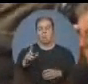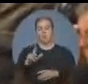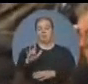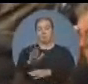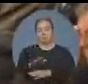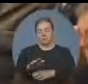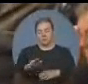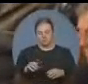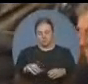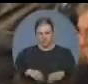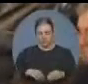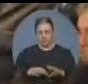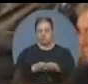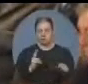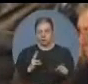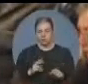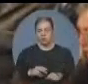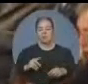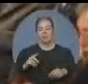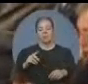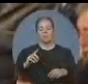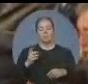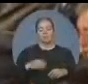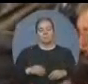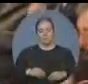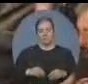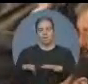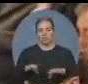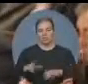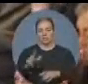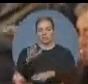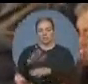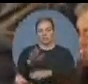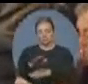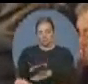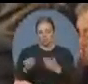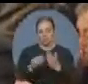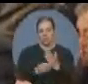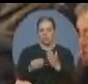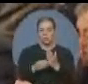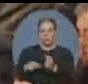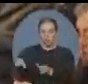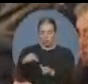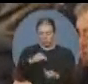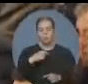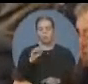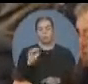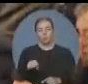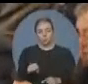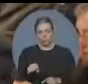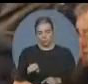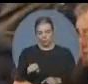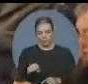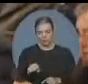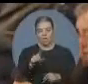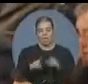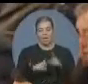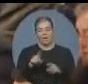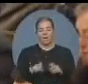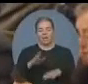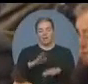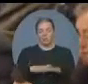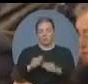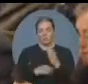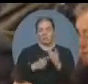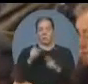action? Monday afternoon. Are the documents now in the hands of the Government? Yes. Will there be an examination of this matter? Yes. By Foreign Affairs. Could the Government take